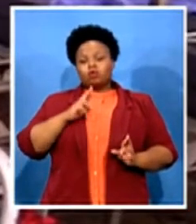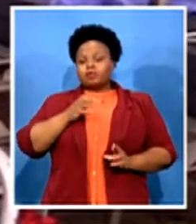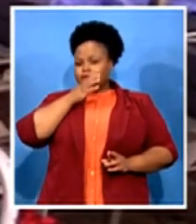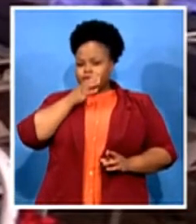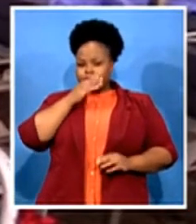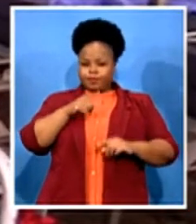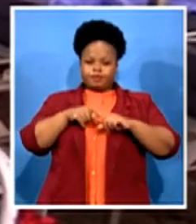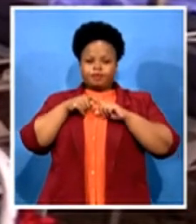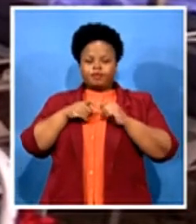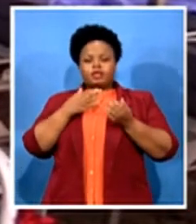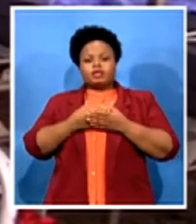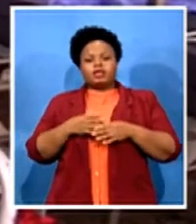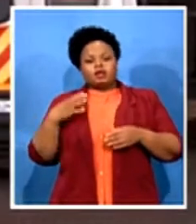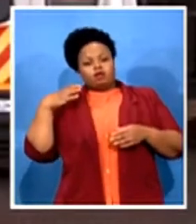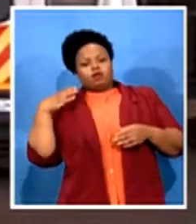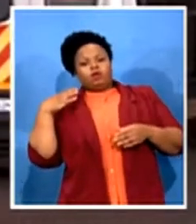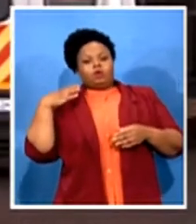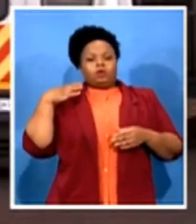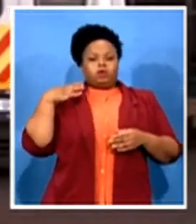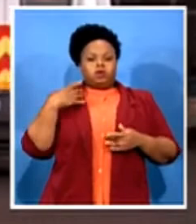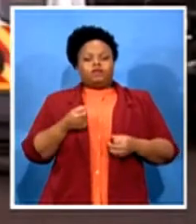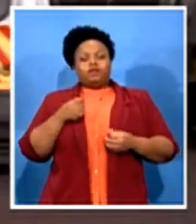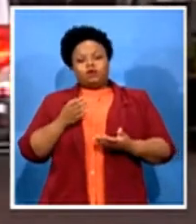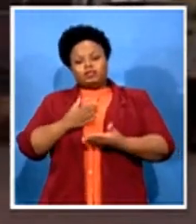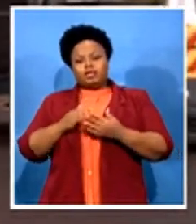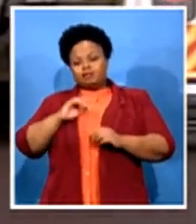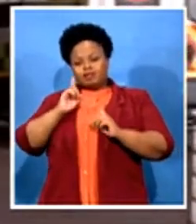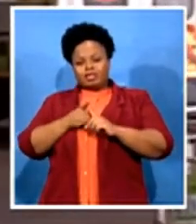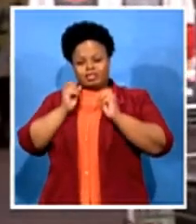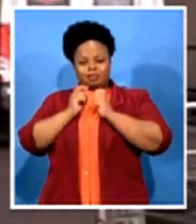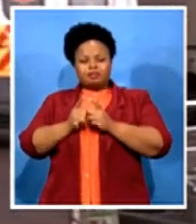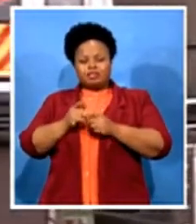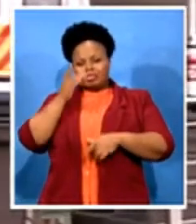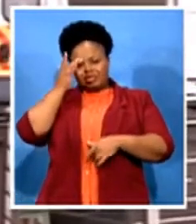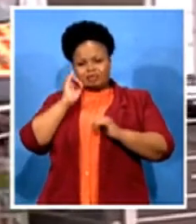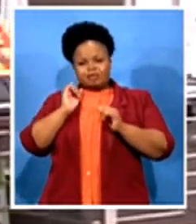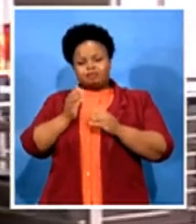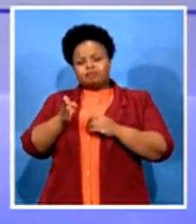on trauma units. Hasina Gori, SABC News, Johannesburg.